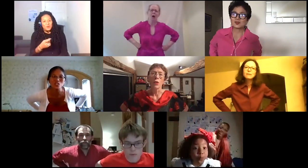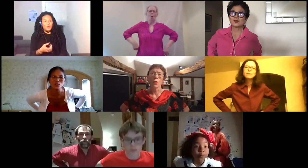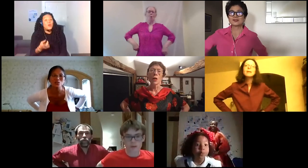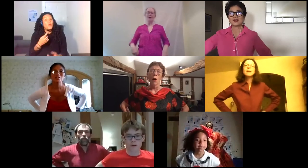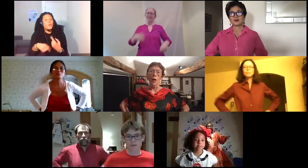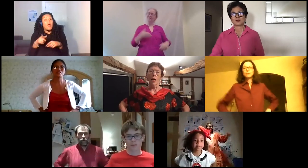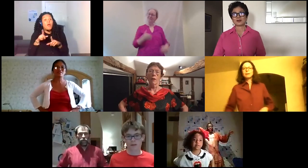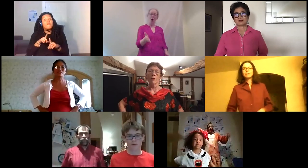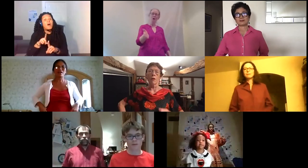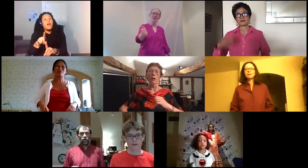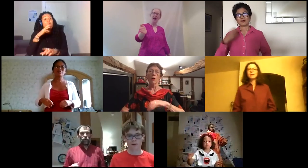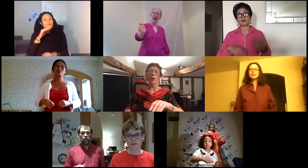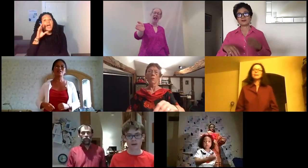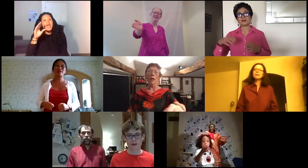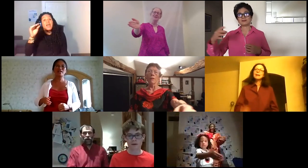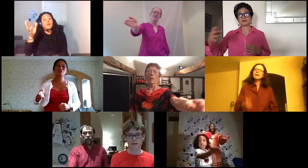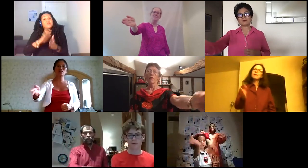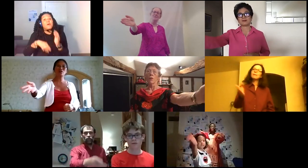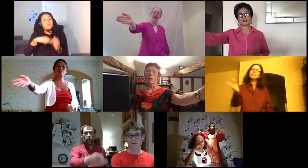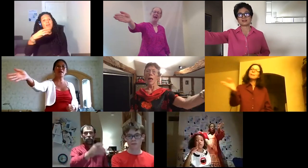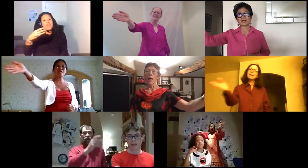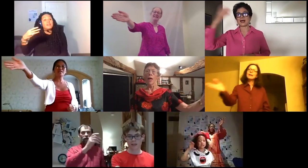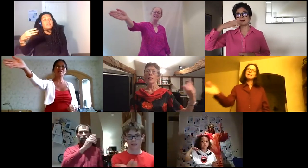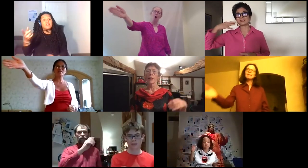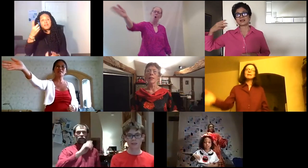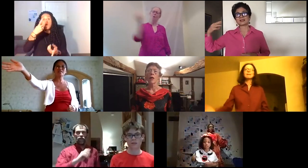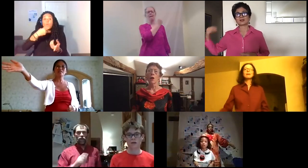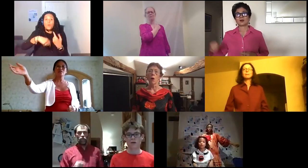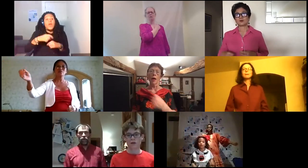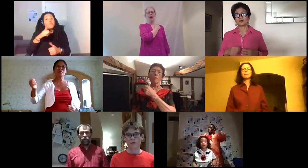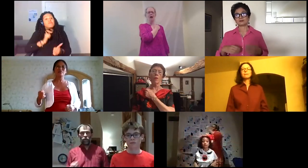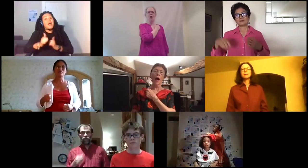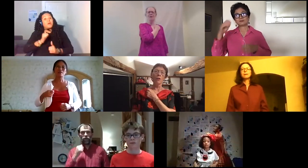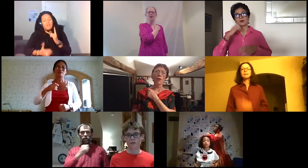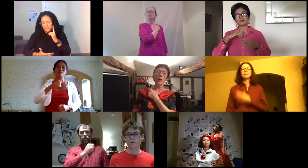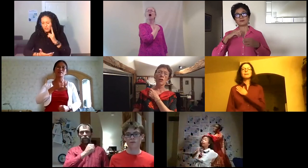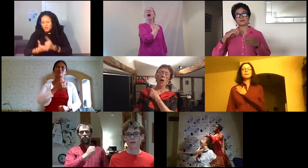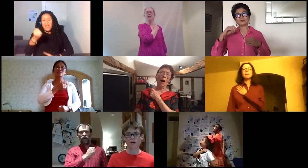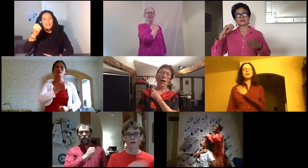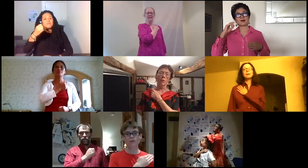round.